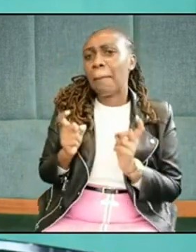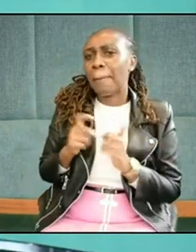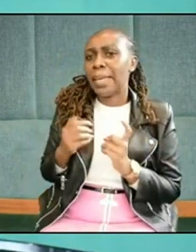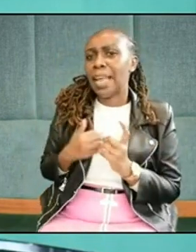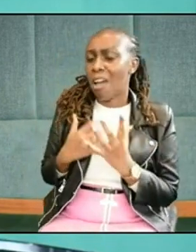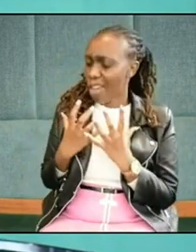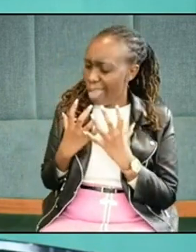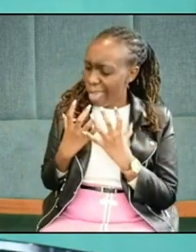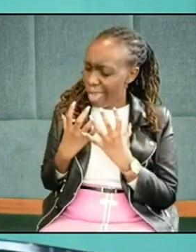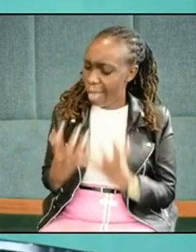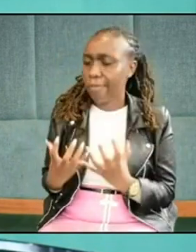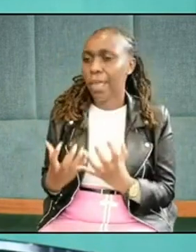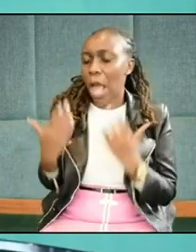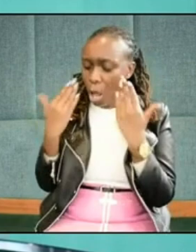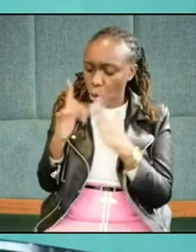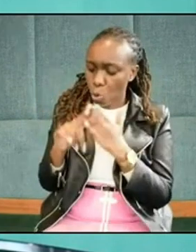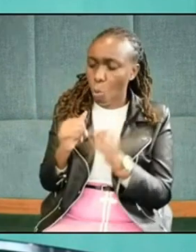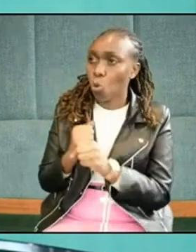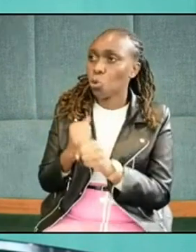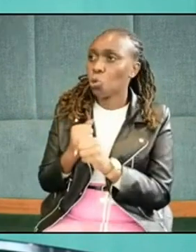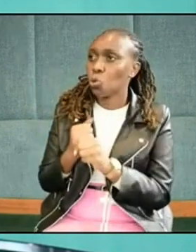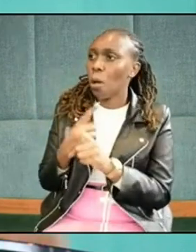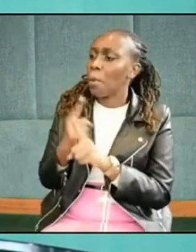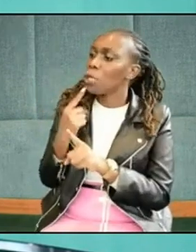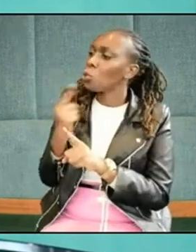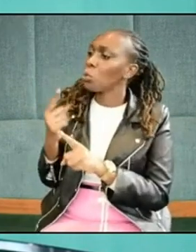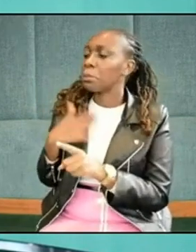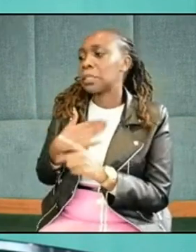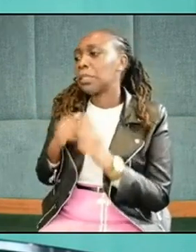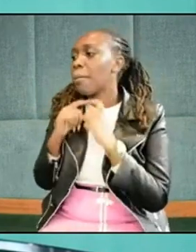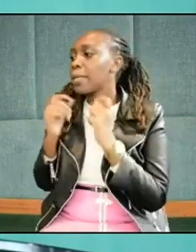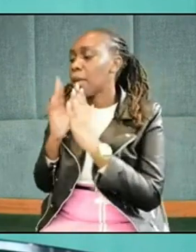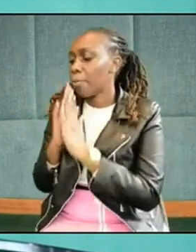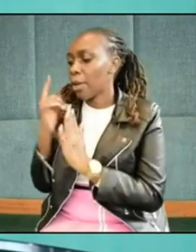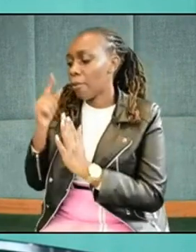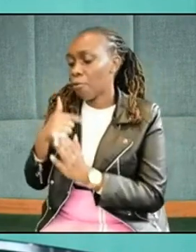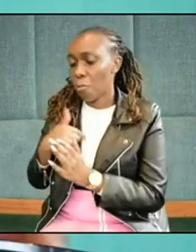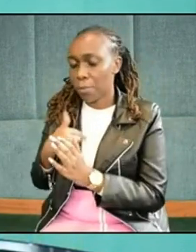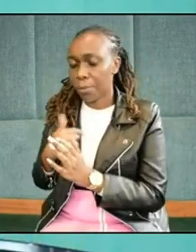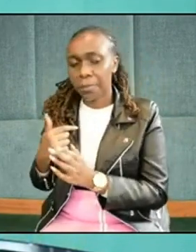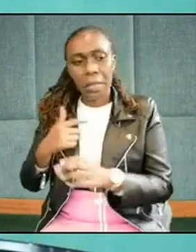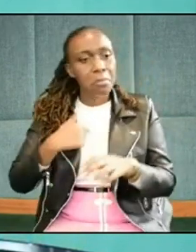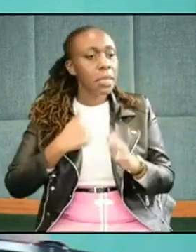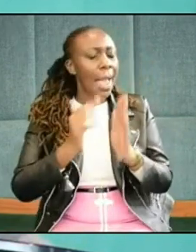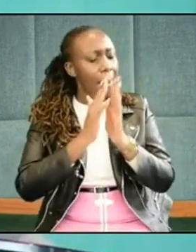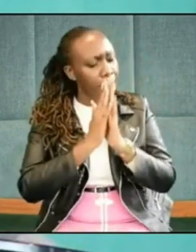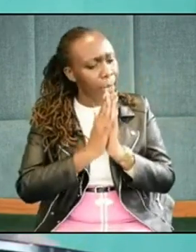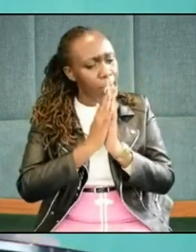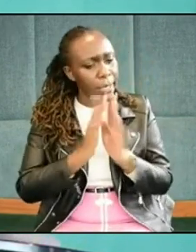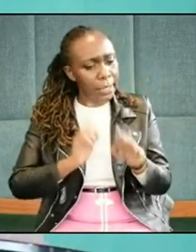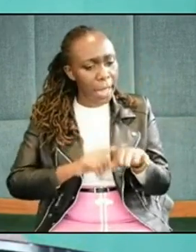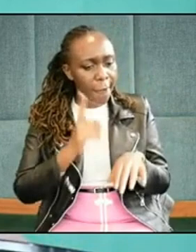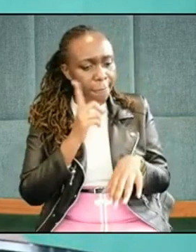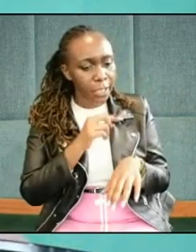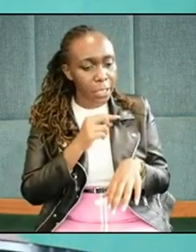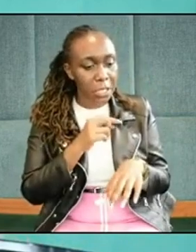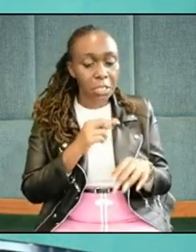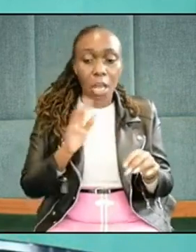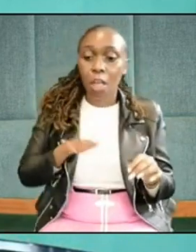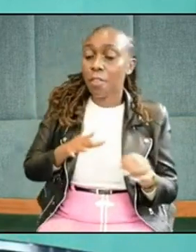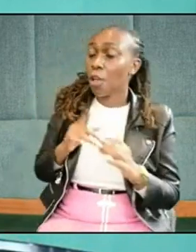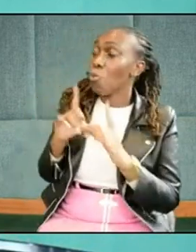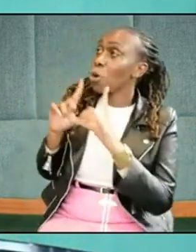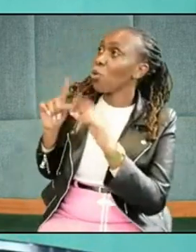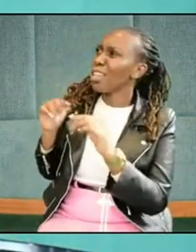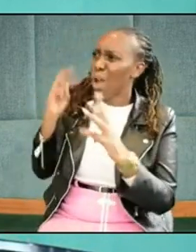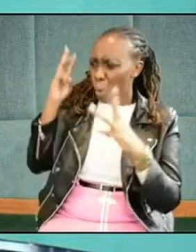do. But please just pray. I prayed, and when I finished praying, she said to me, don't worry. Even though